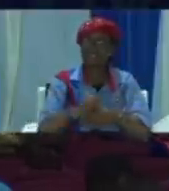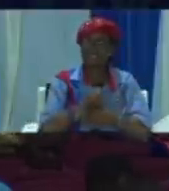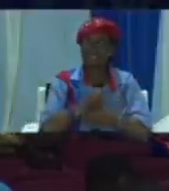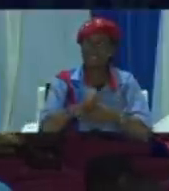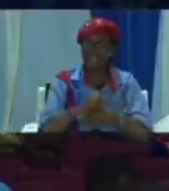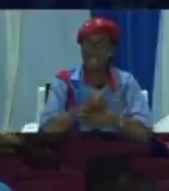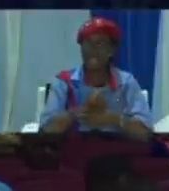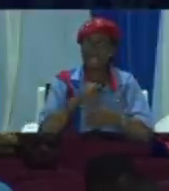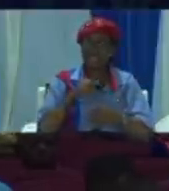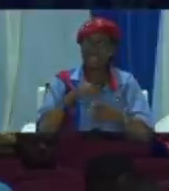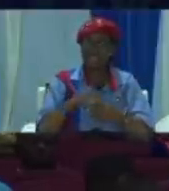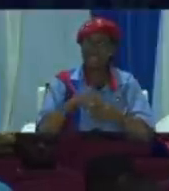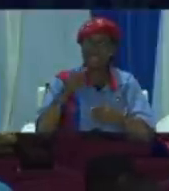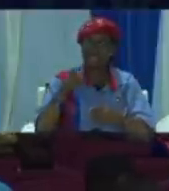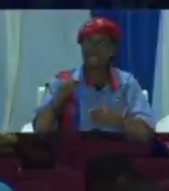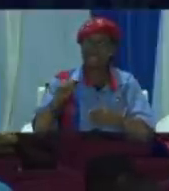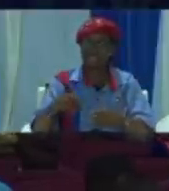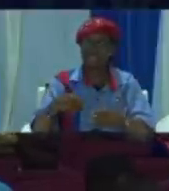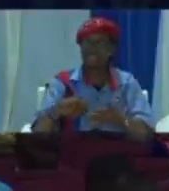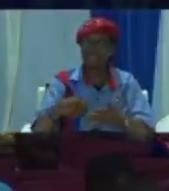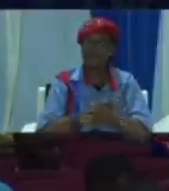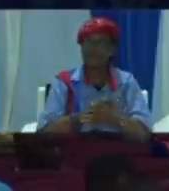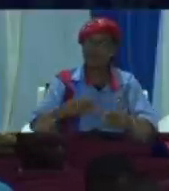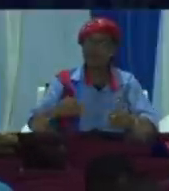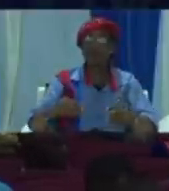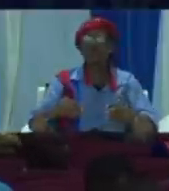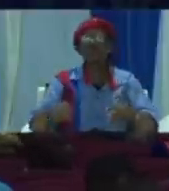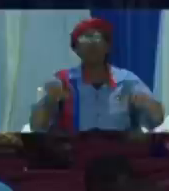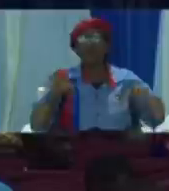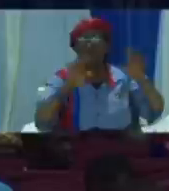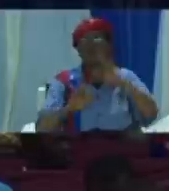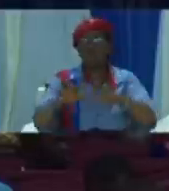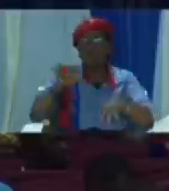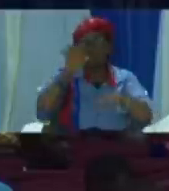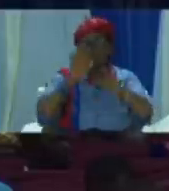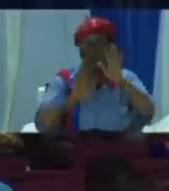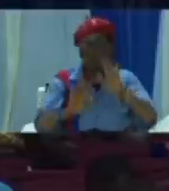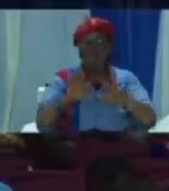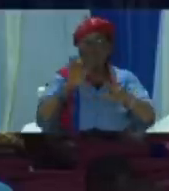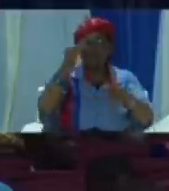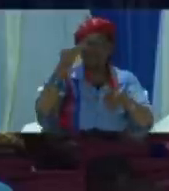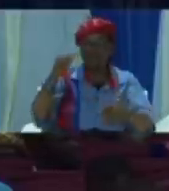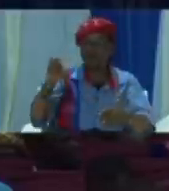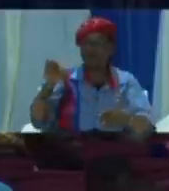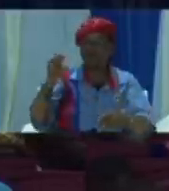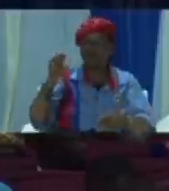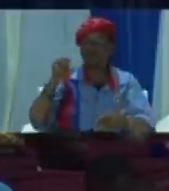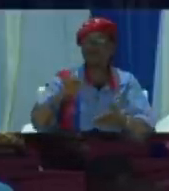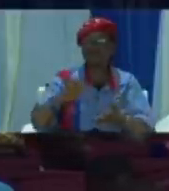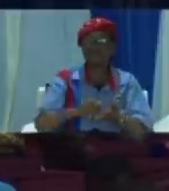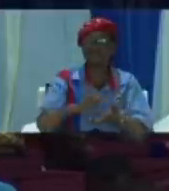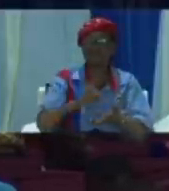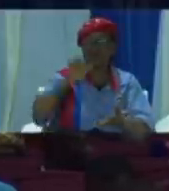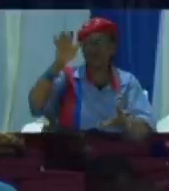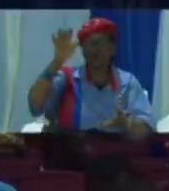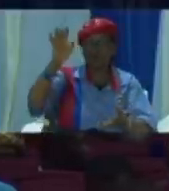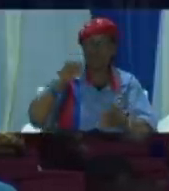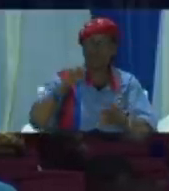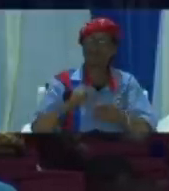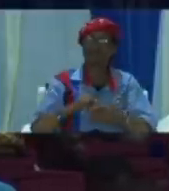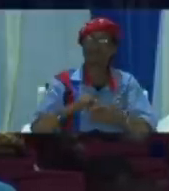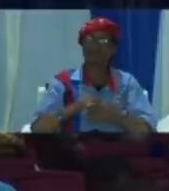in the new wave of glory. Baba je ni pin ninu ogo titun eyi ti igbi re nse lowo yi.